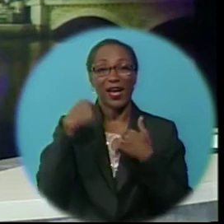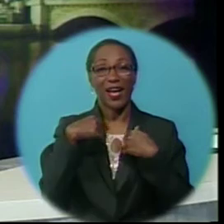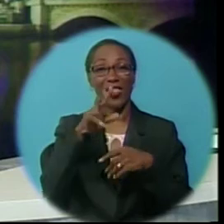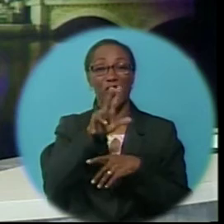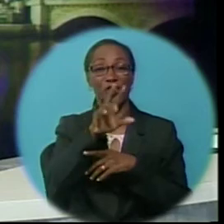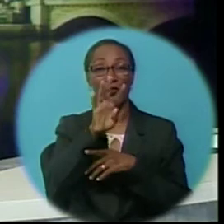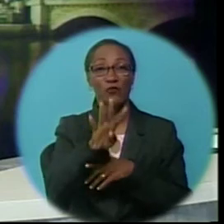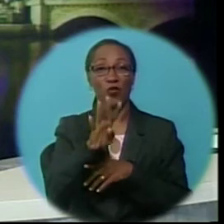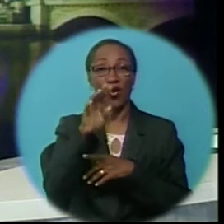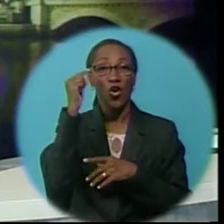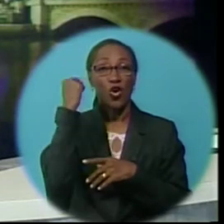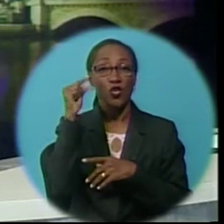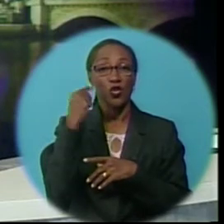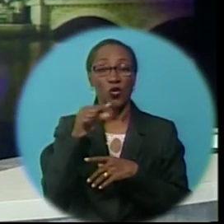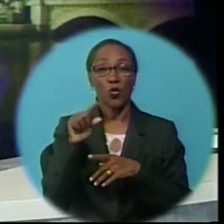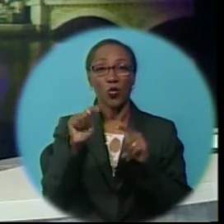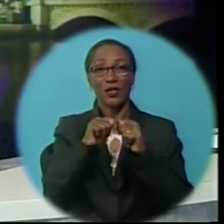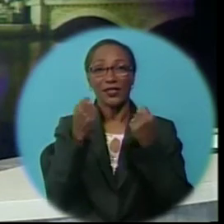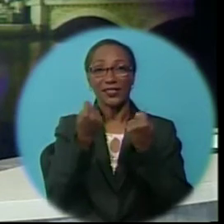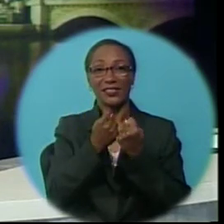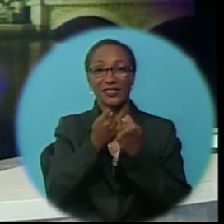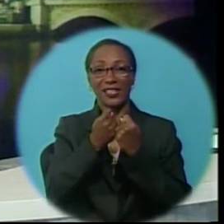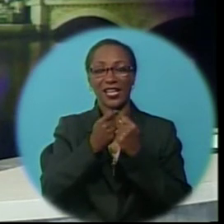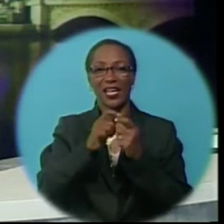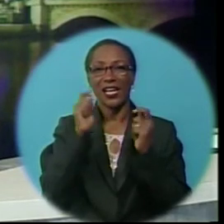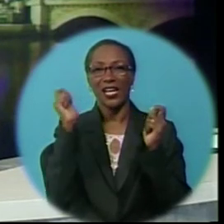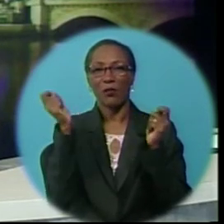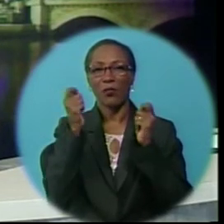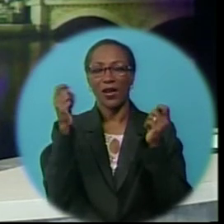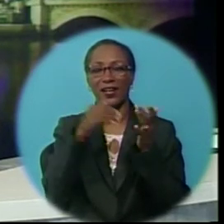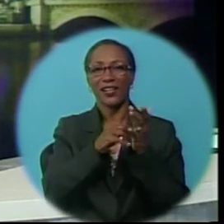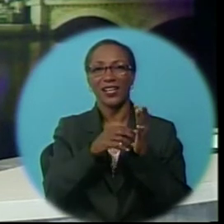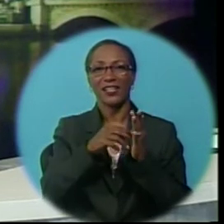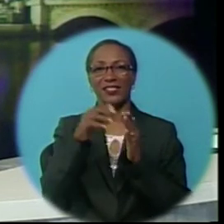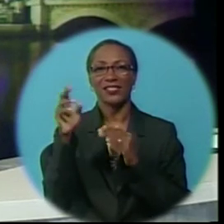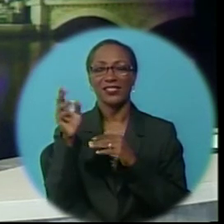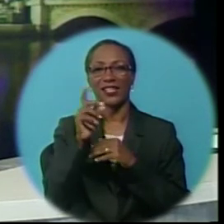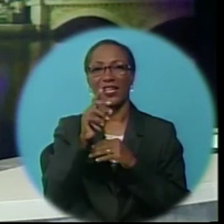State Warriors beat the Houston Rockets in last night's Game 1 of the NBA's Western Conference